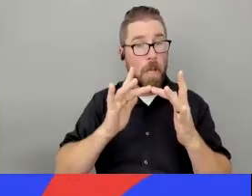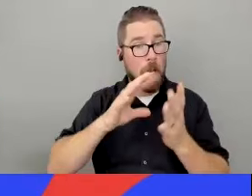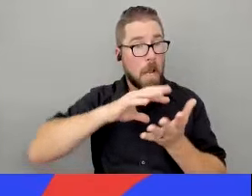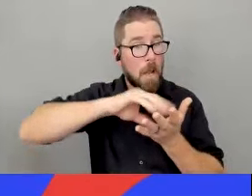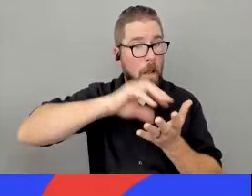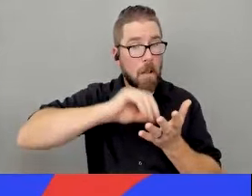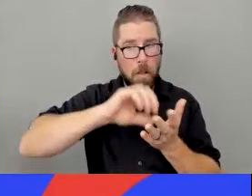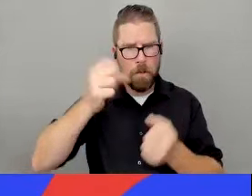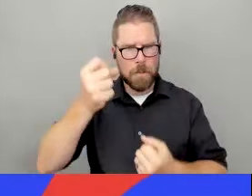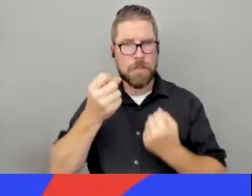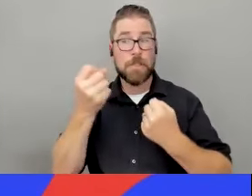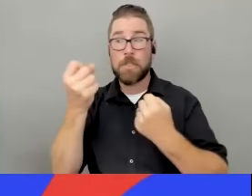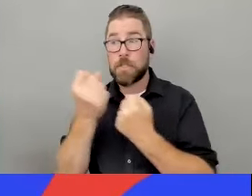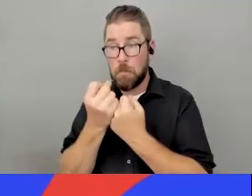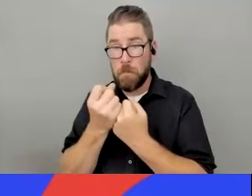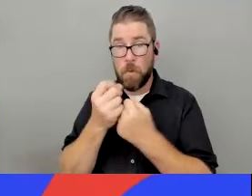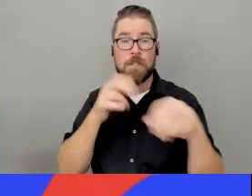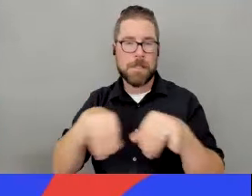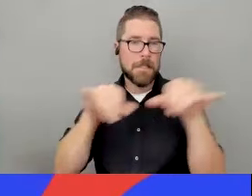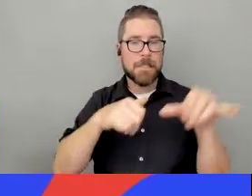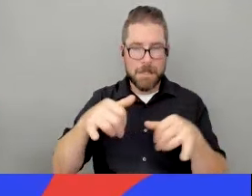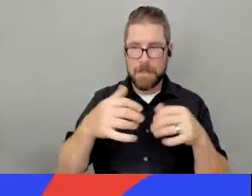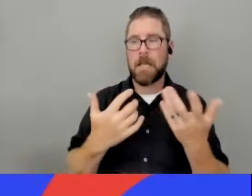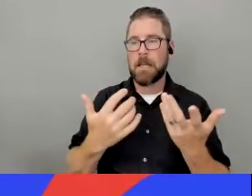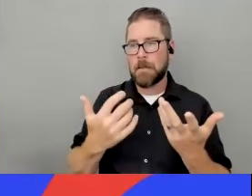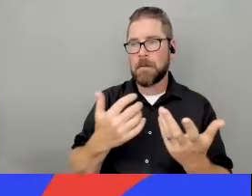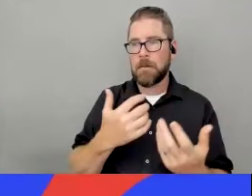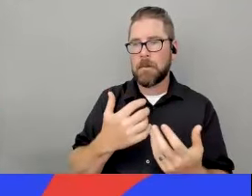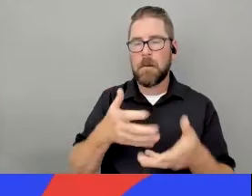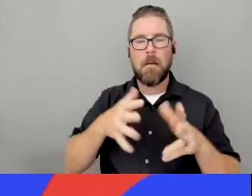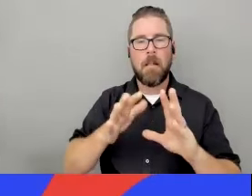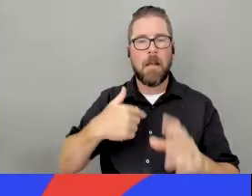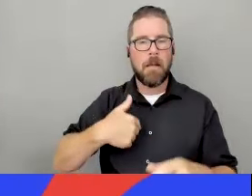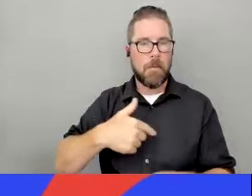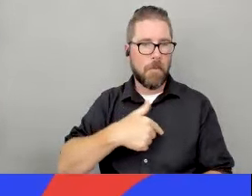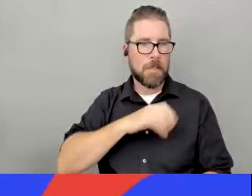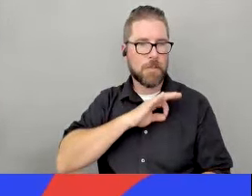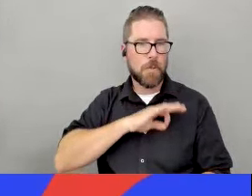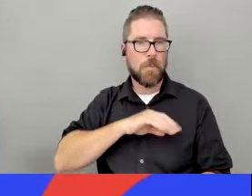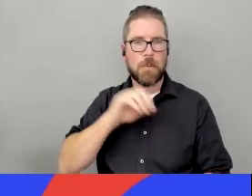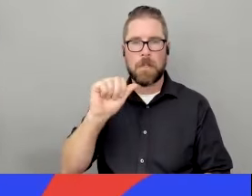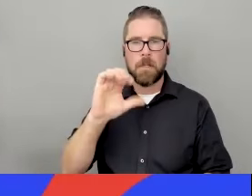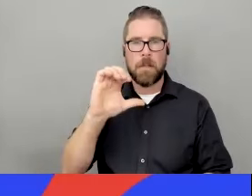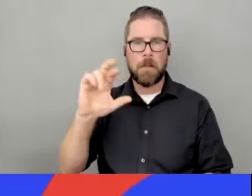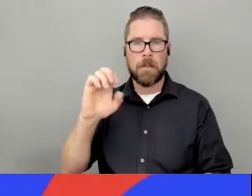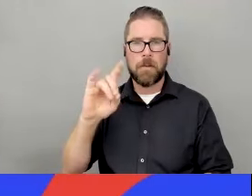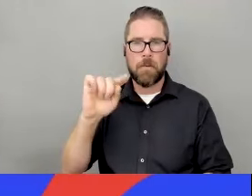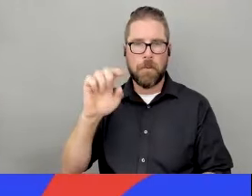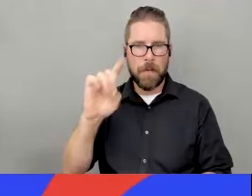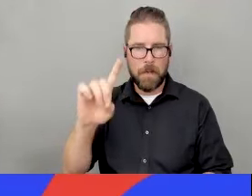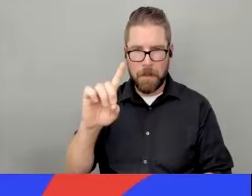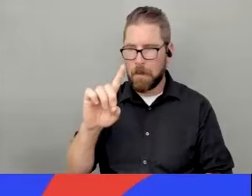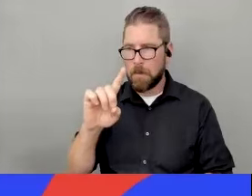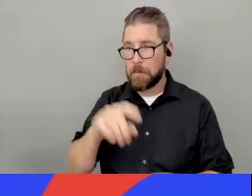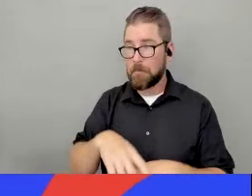distance education accreditation standards by adding those substantive interactive pieces. The assignment or bulb can